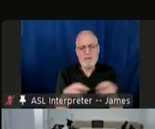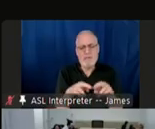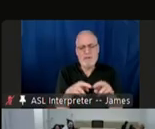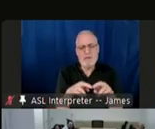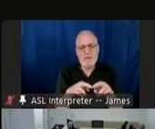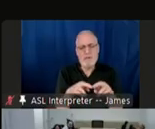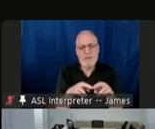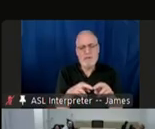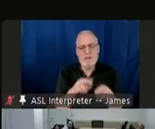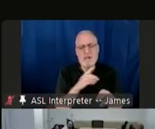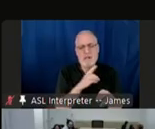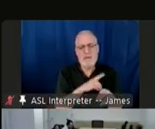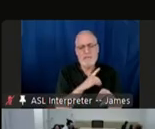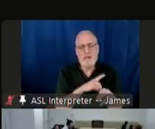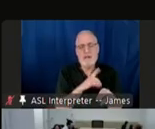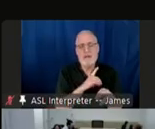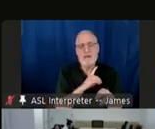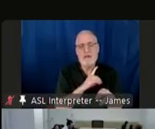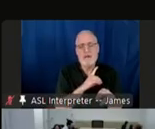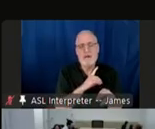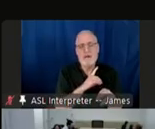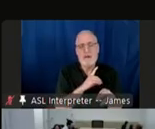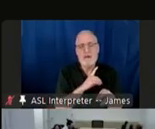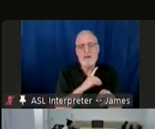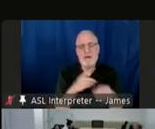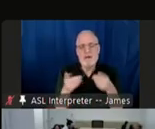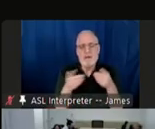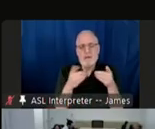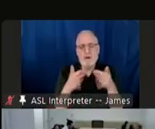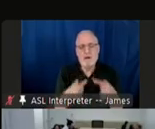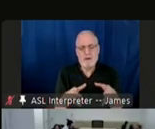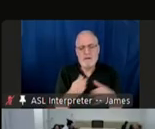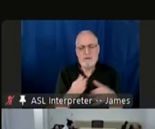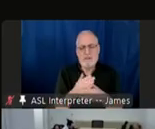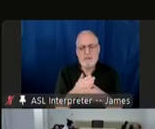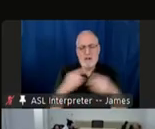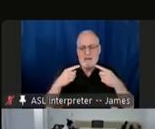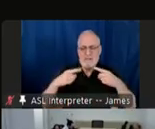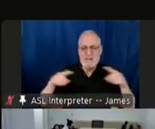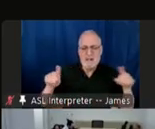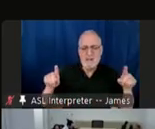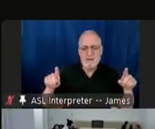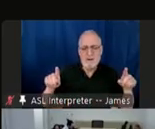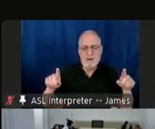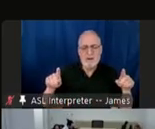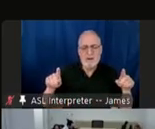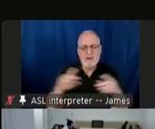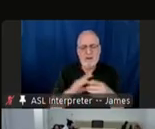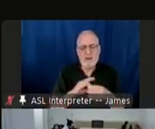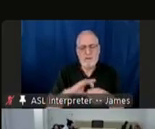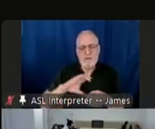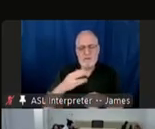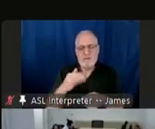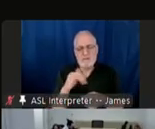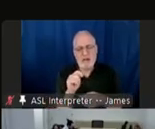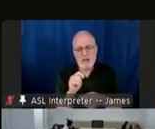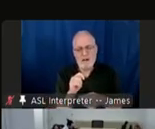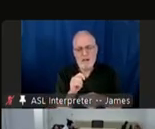director, shared with us a disclaimer in the chat at the beginning of the meeting.